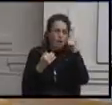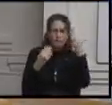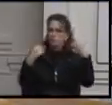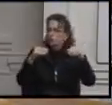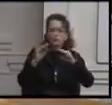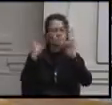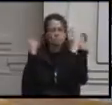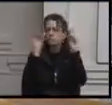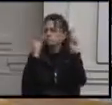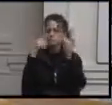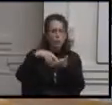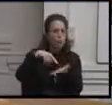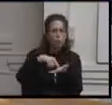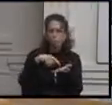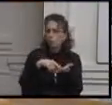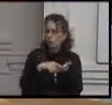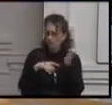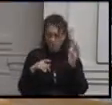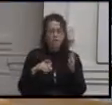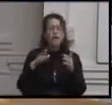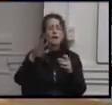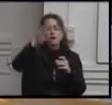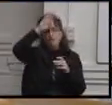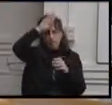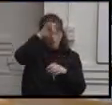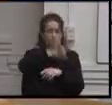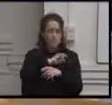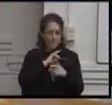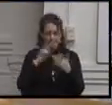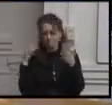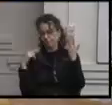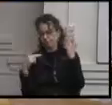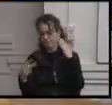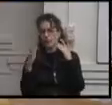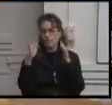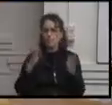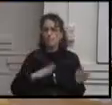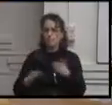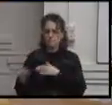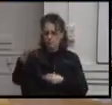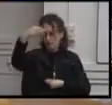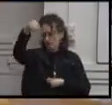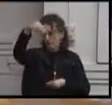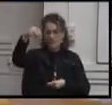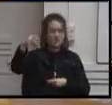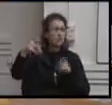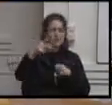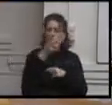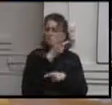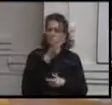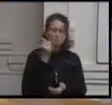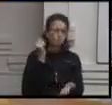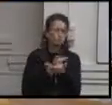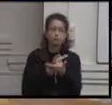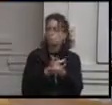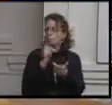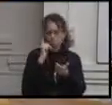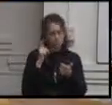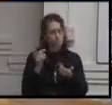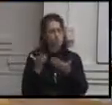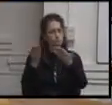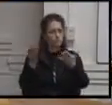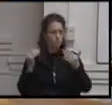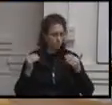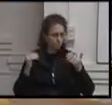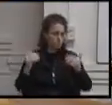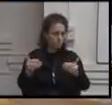plans have been examined by the police and fire department, and both are in agreement that it should move forward. Anybody